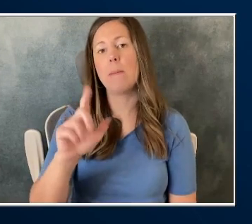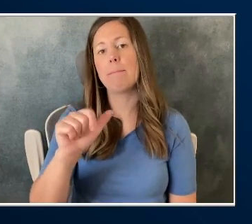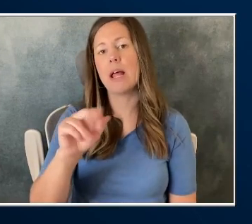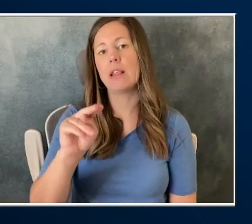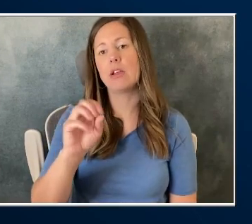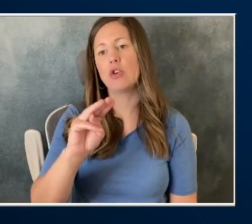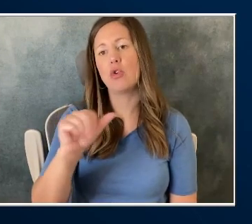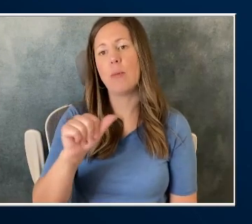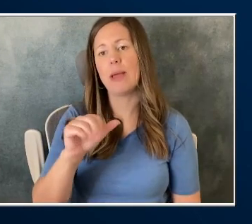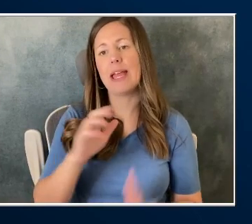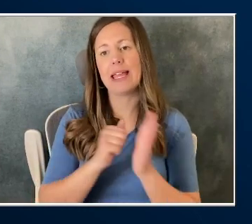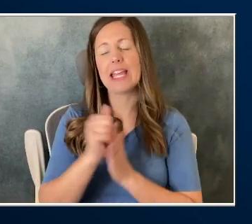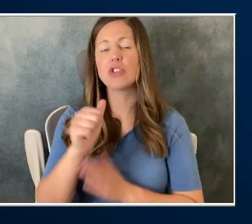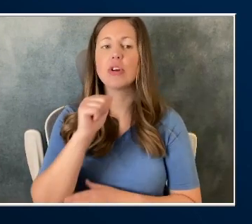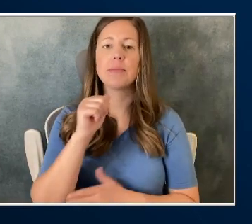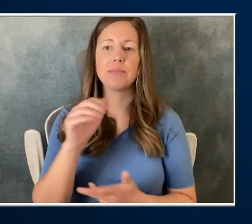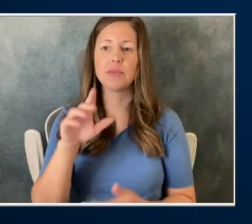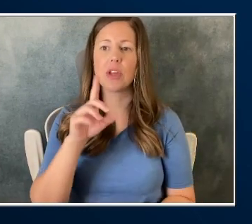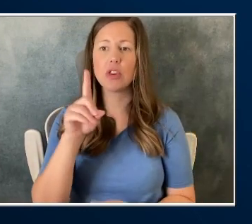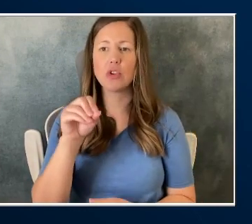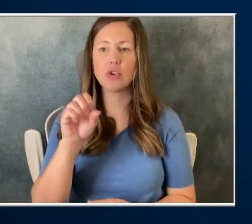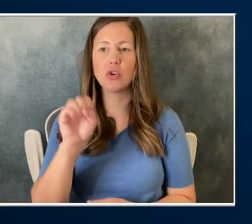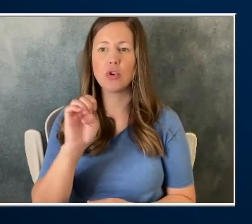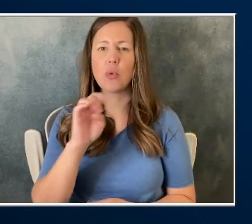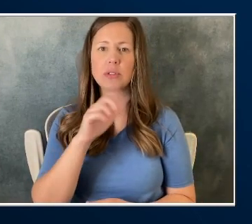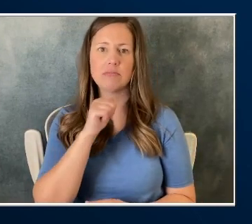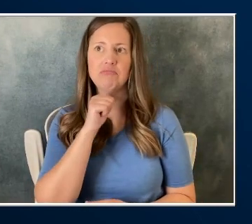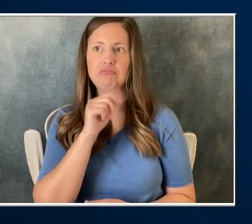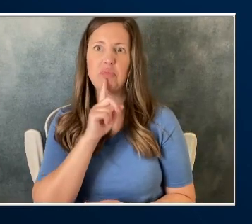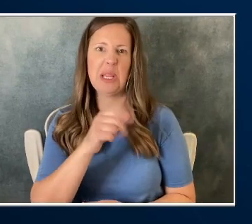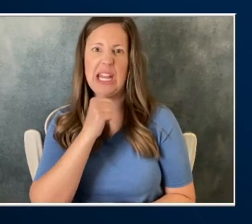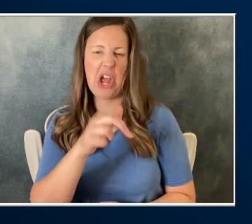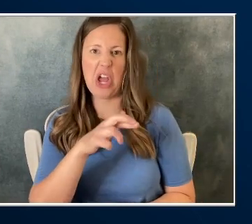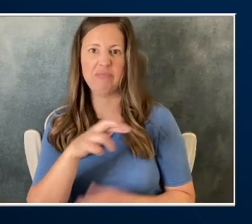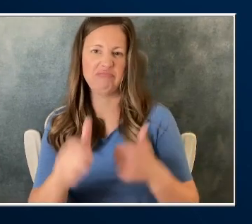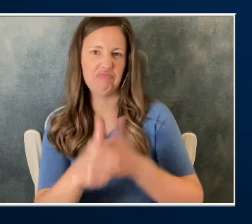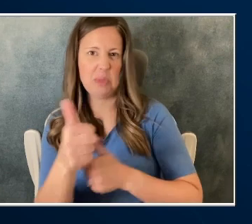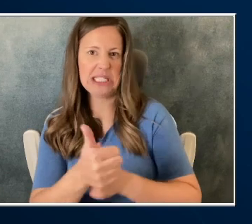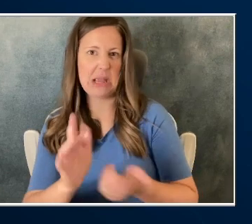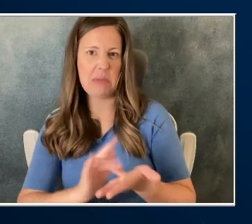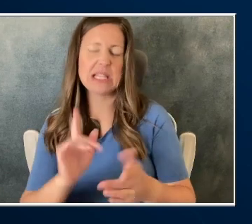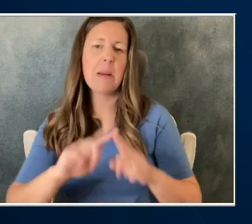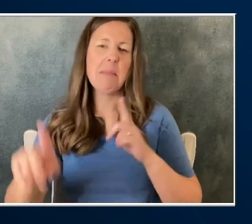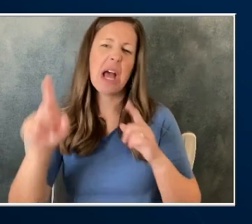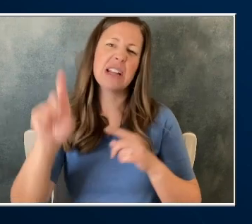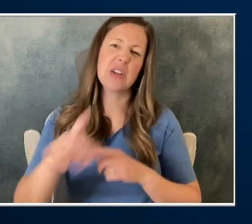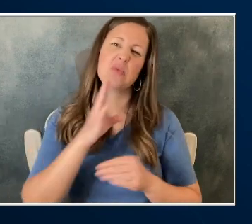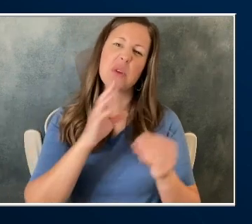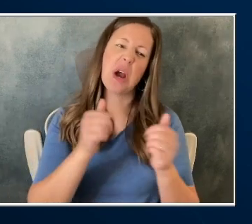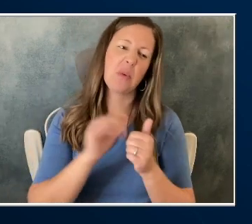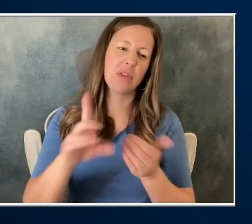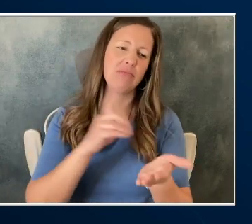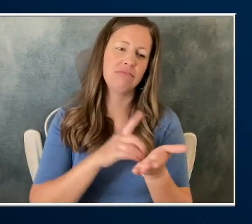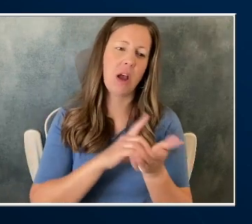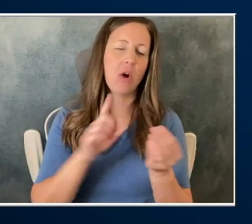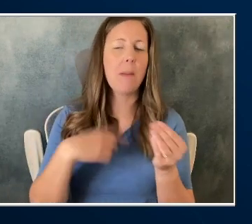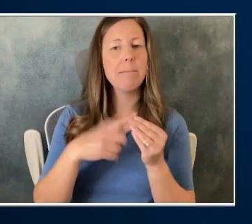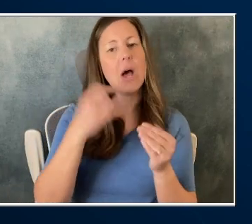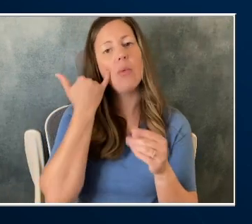not at the dose that it's given, it's not a very risky medication, but it's something that you would want to talk to your dermatologist about if it's appropriate for you or